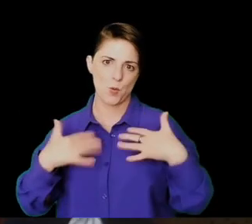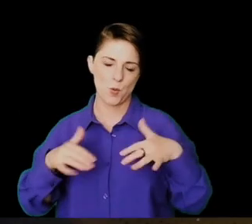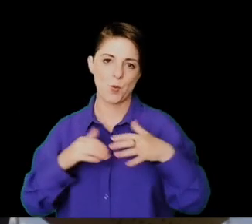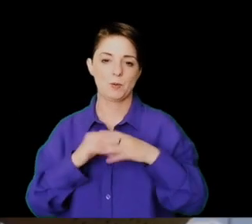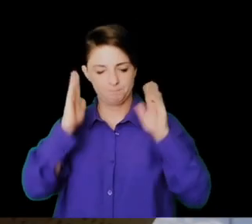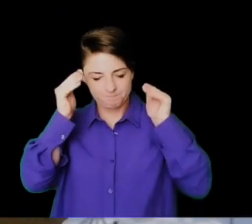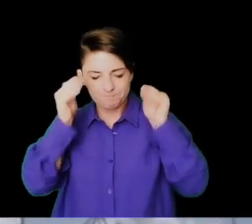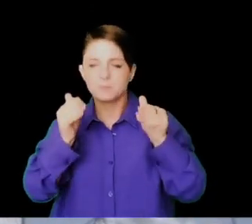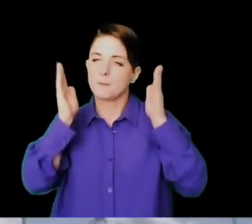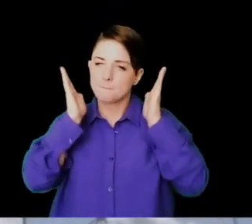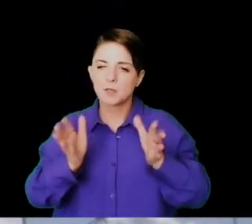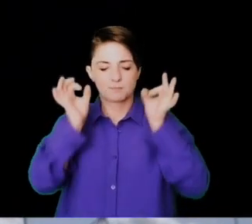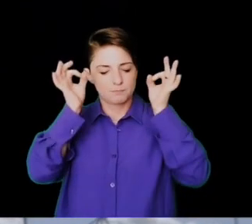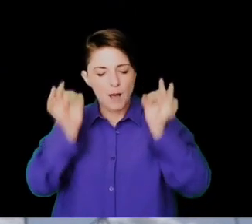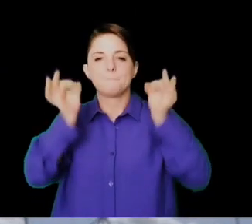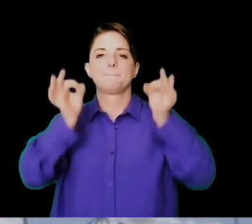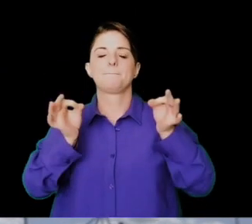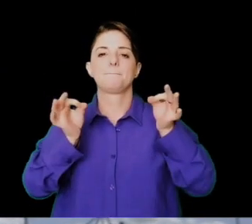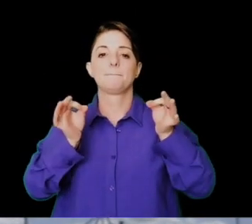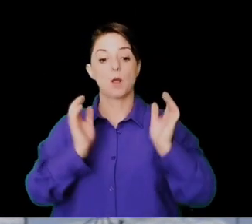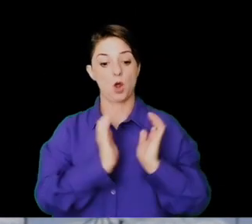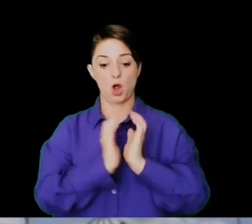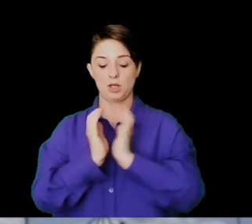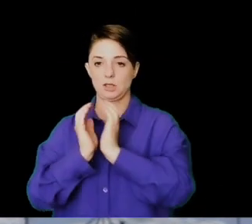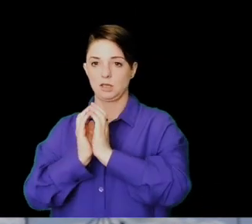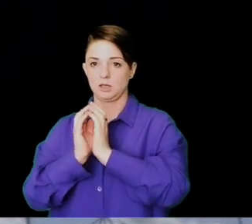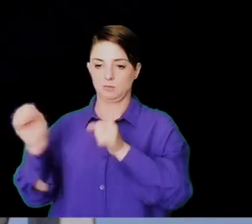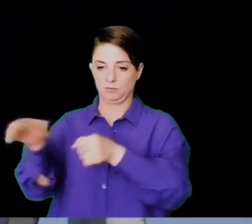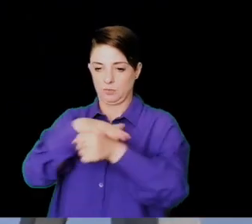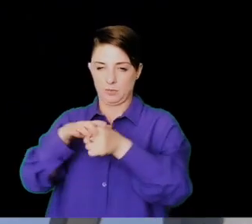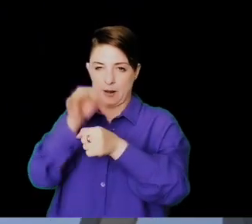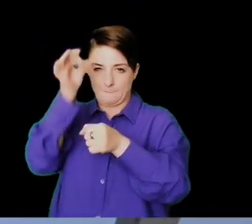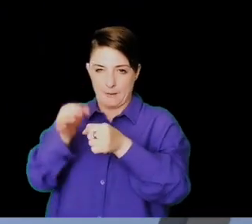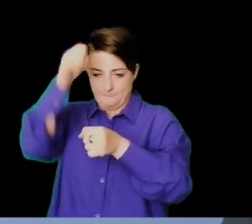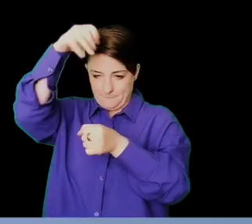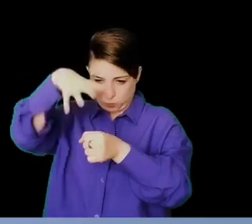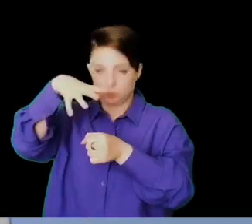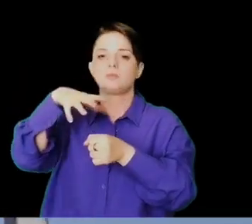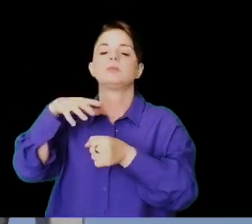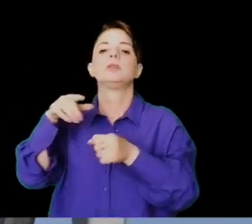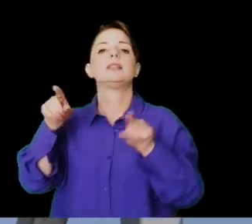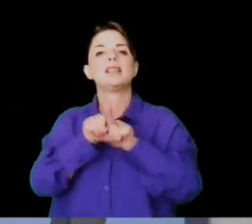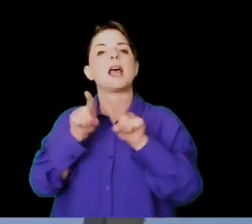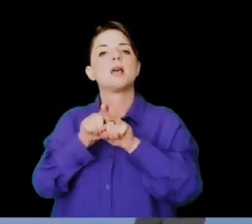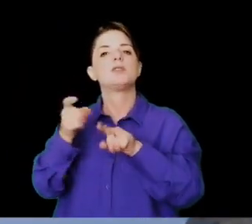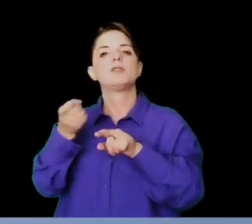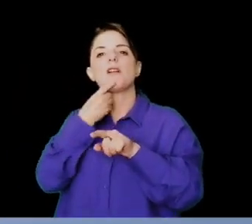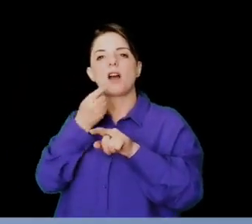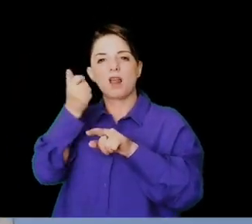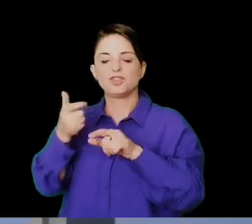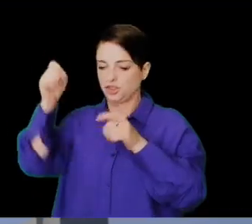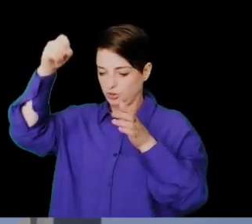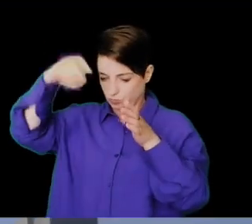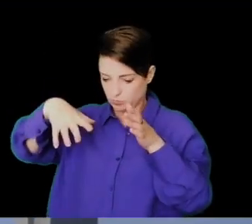magnets. The team are focused on getting everything just right. The oysters must be dropped at the precise location the culture